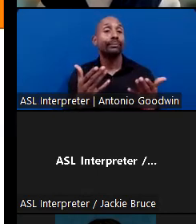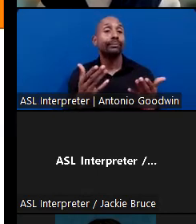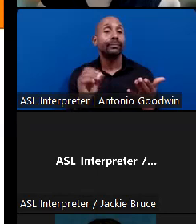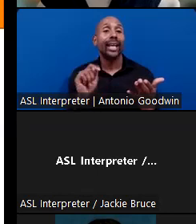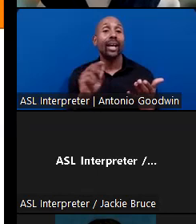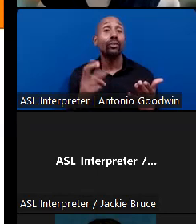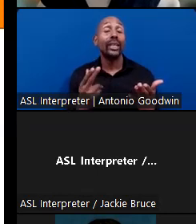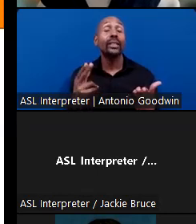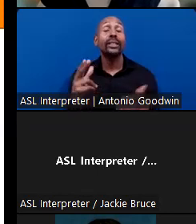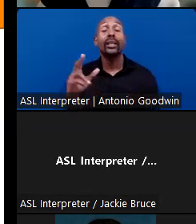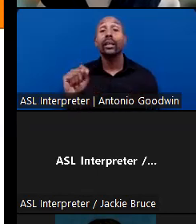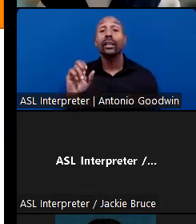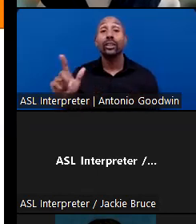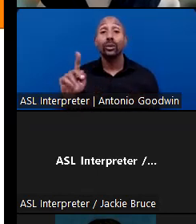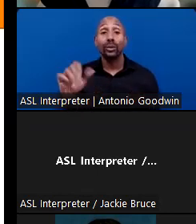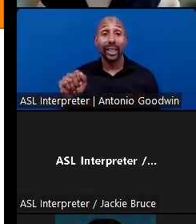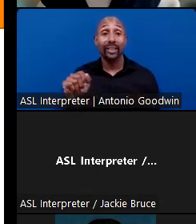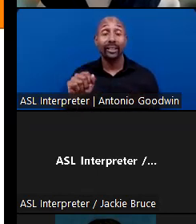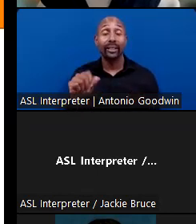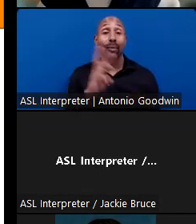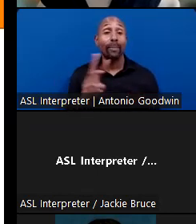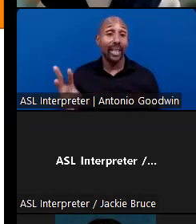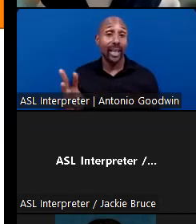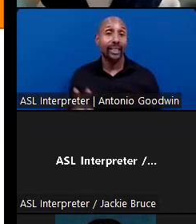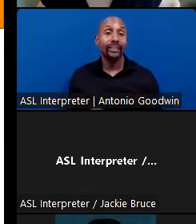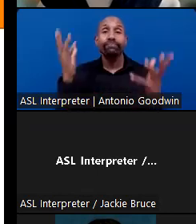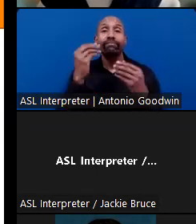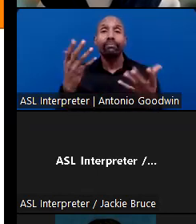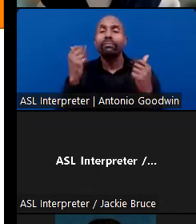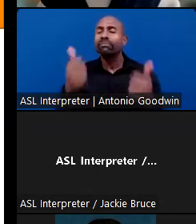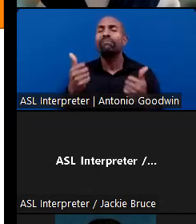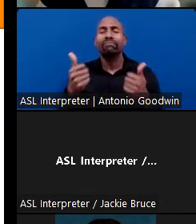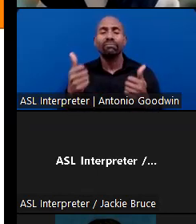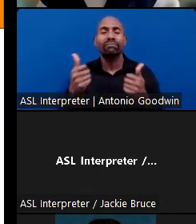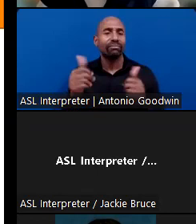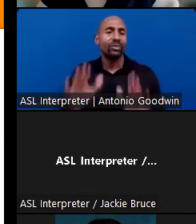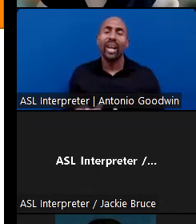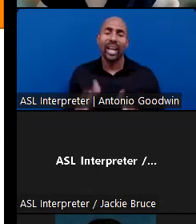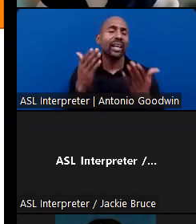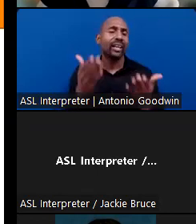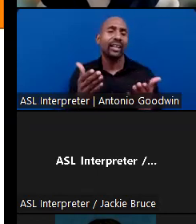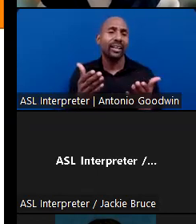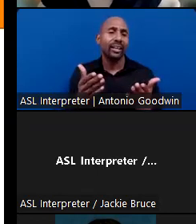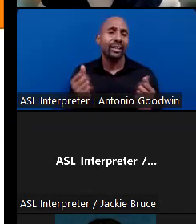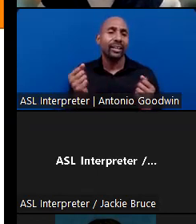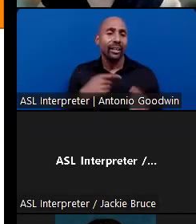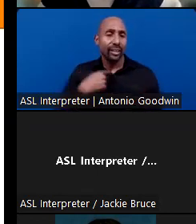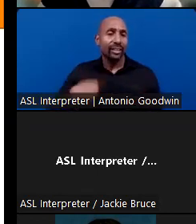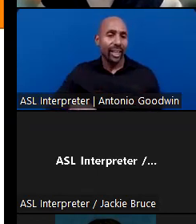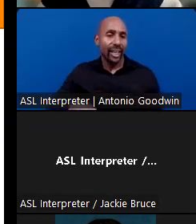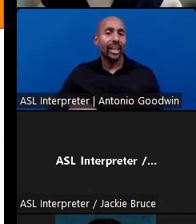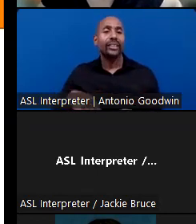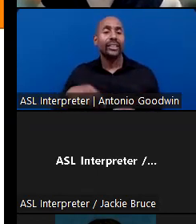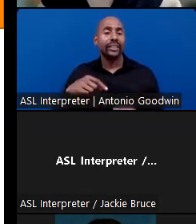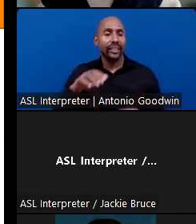lovely. Currently, they're available in the languages you see here: English, Chinese Simplified, Chinese Traditional,